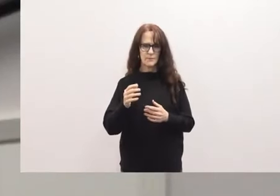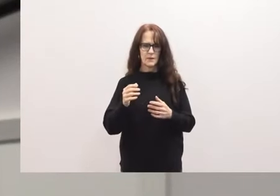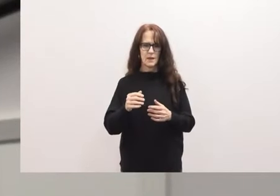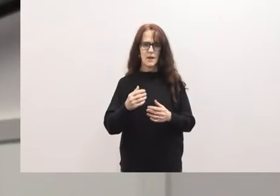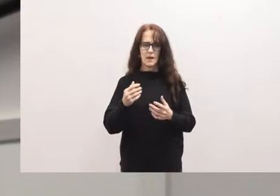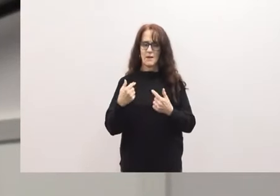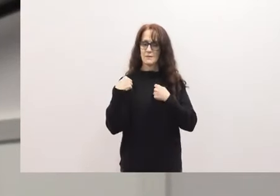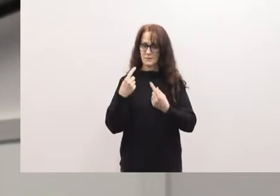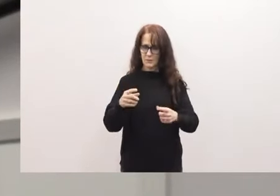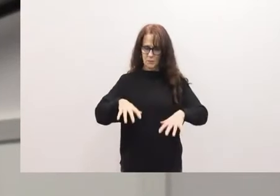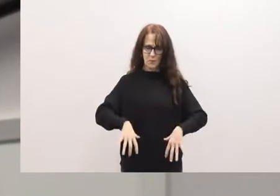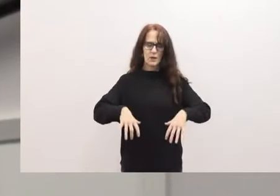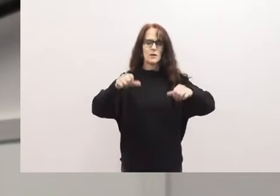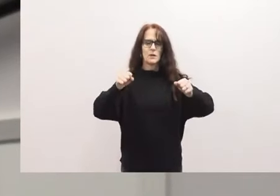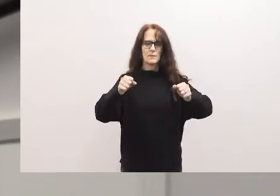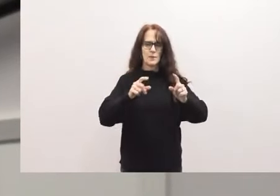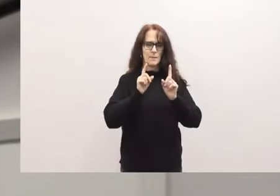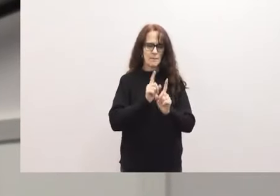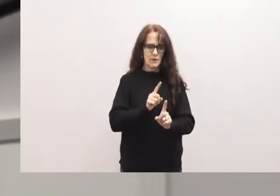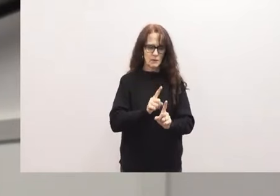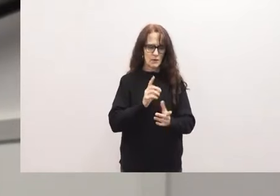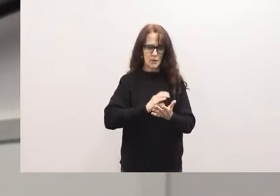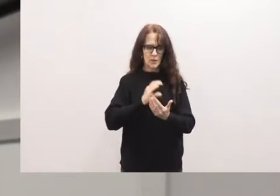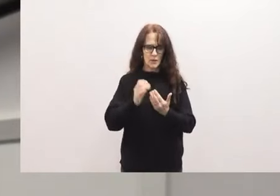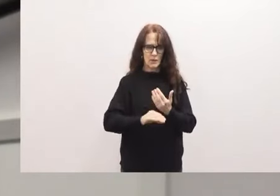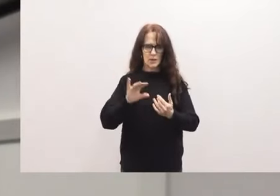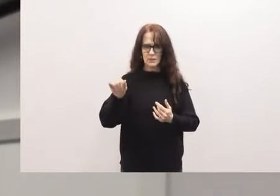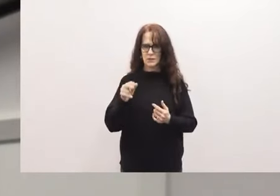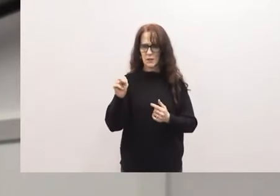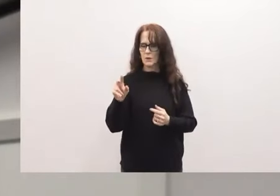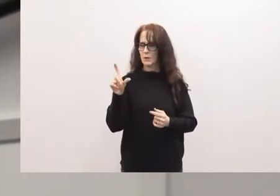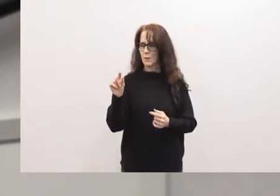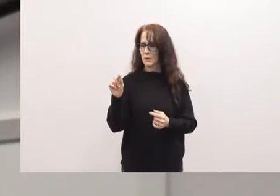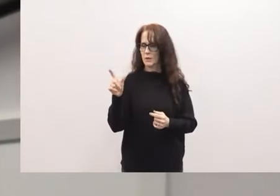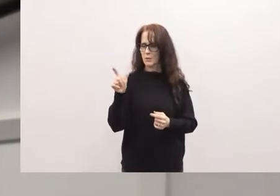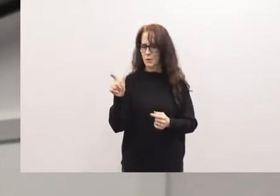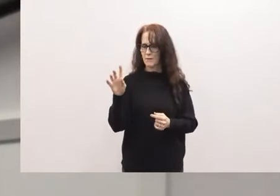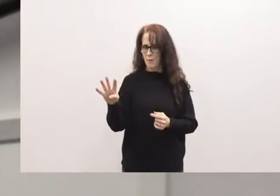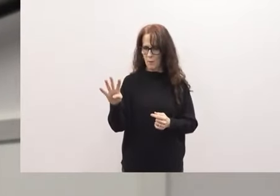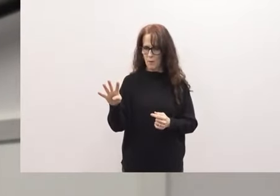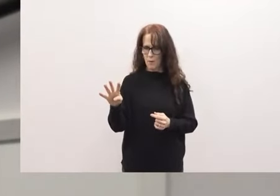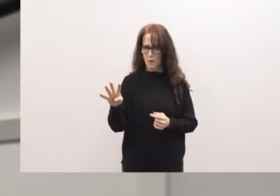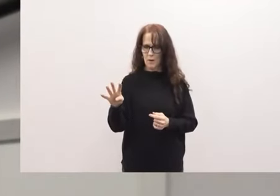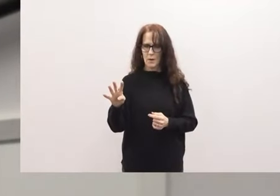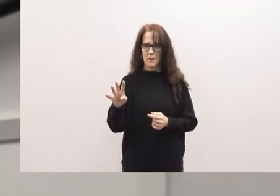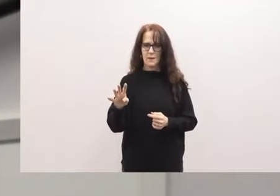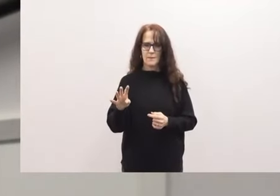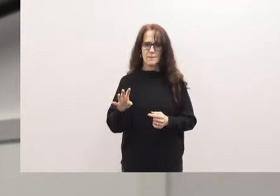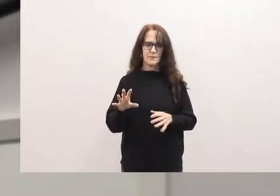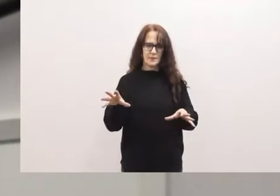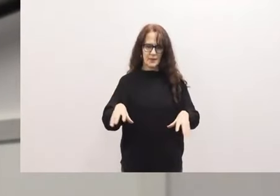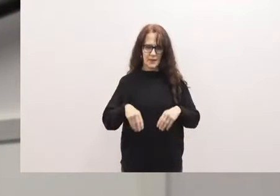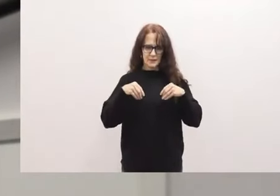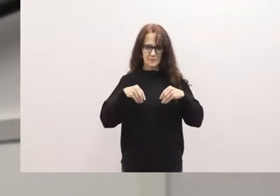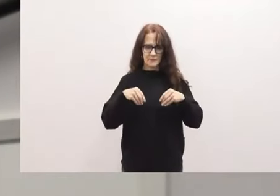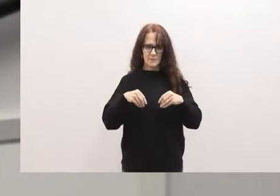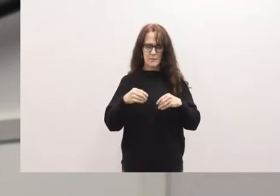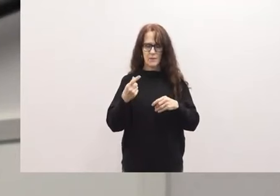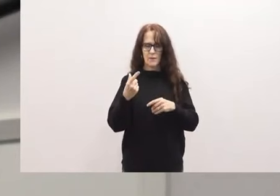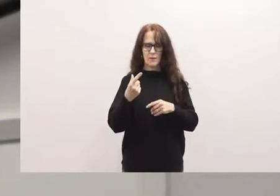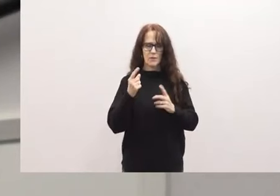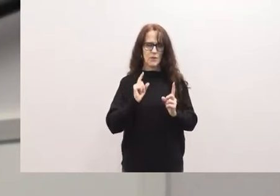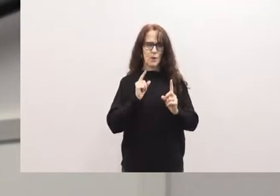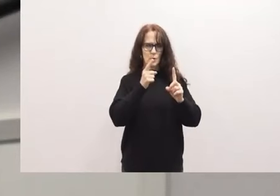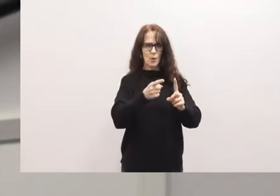adoption of the monitoring calendar in January of 2024 by this board, following the adoption of the goals and guardrails of this board.